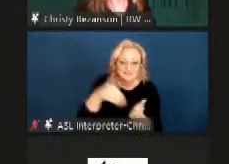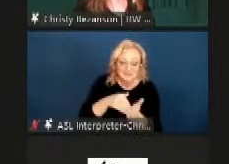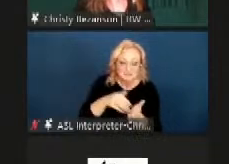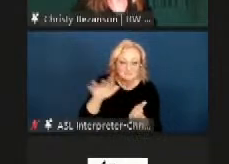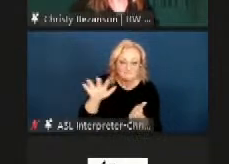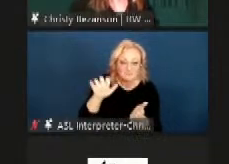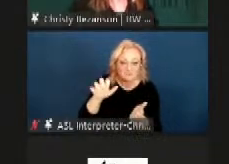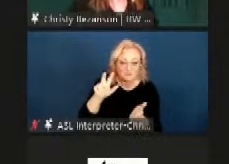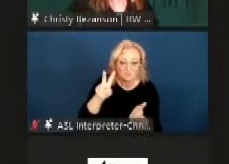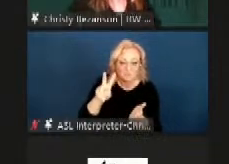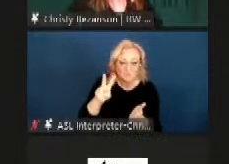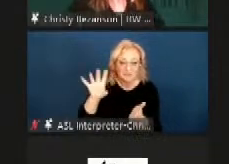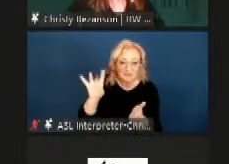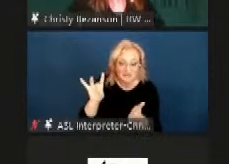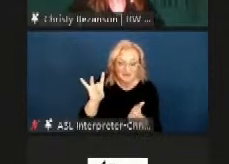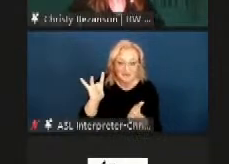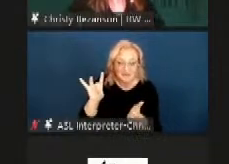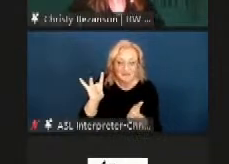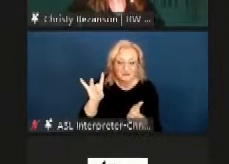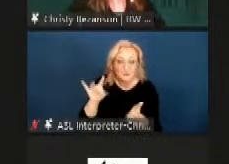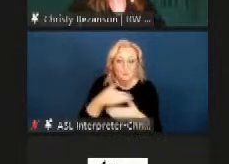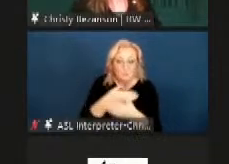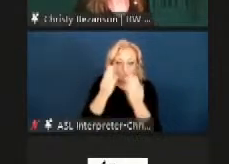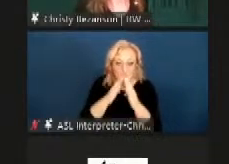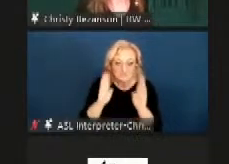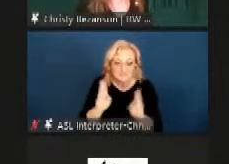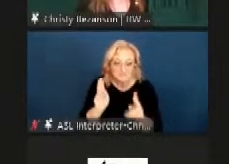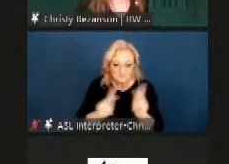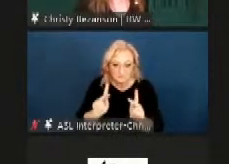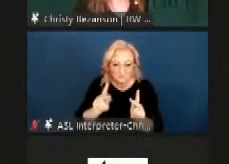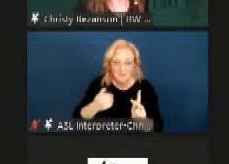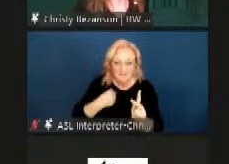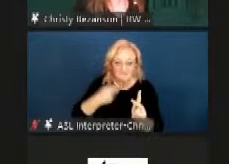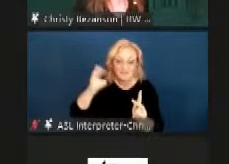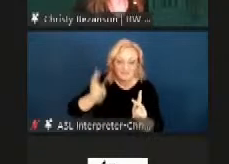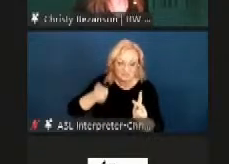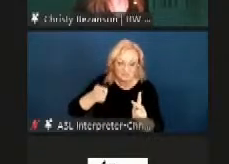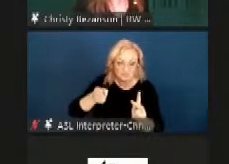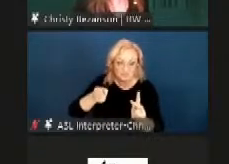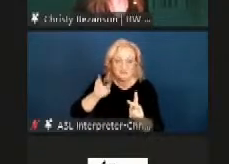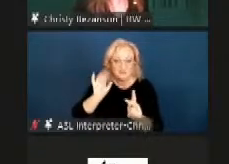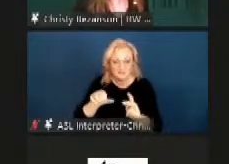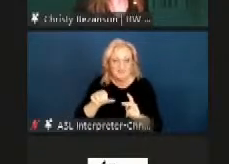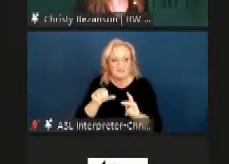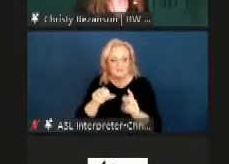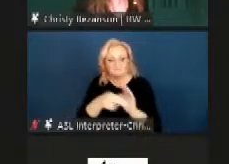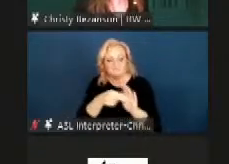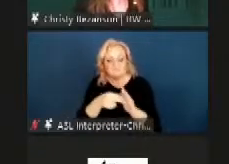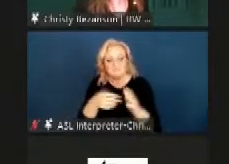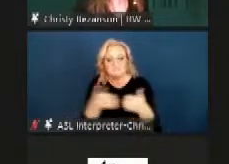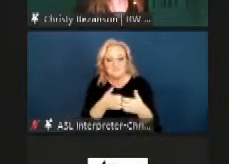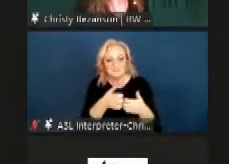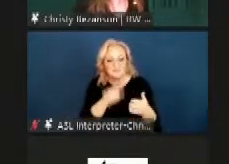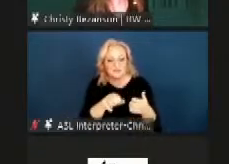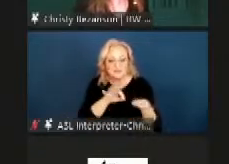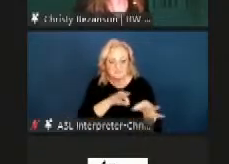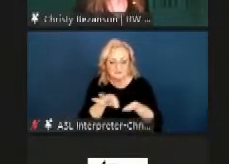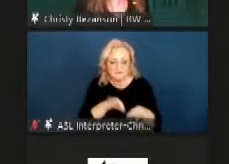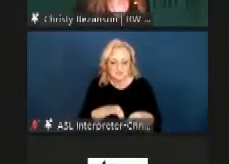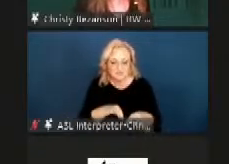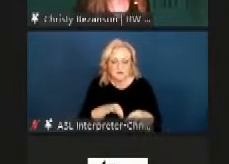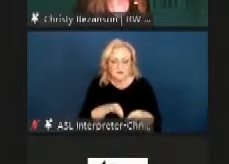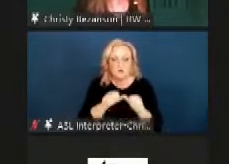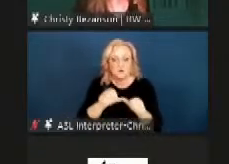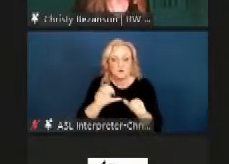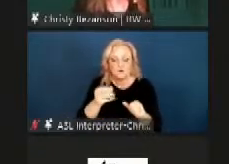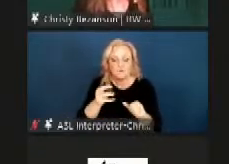110,528 homeless individuals with a history that qualifies under this definition of chronically homeless. Between the years of